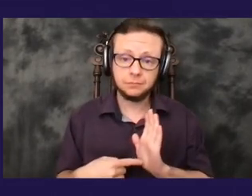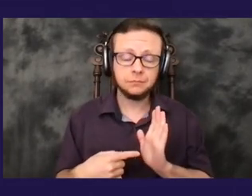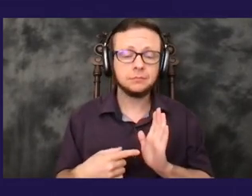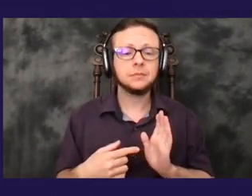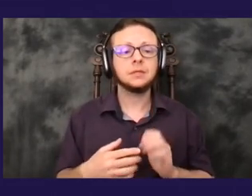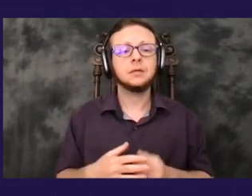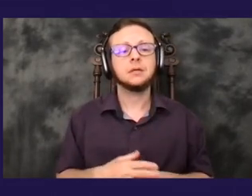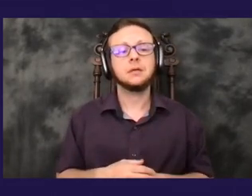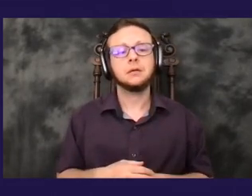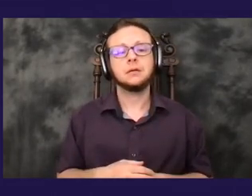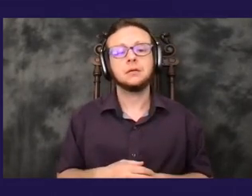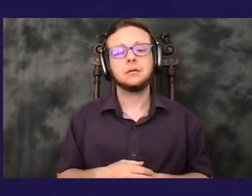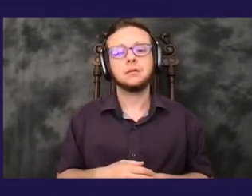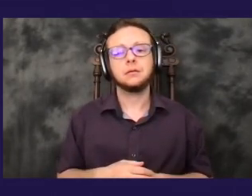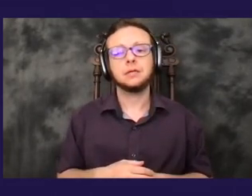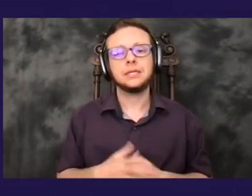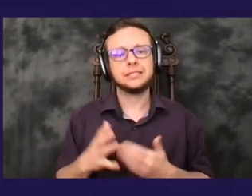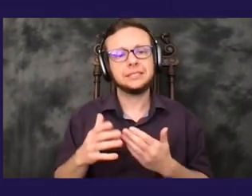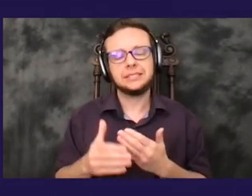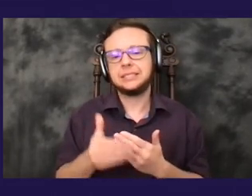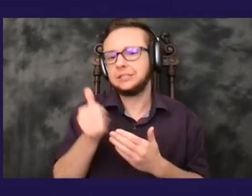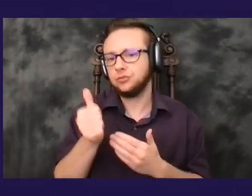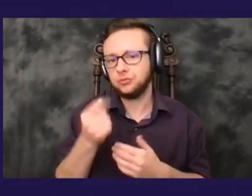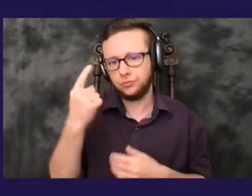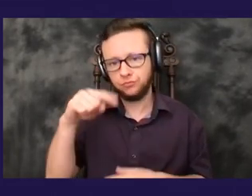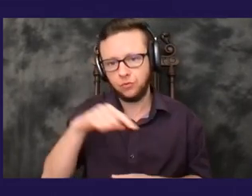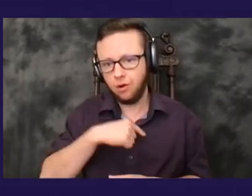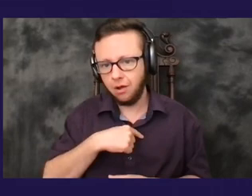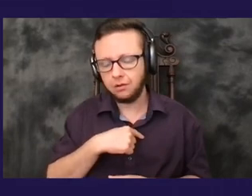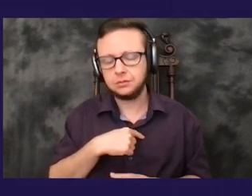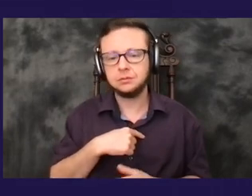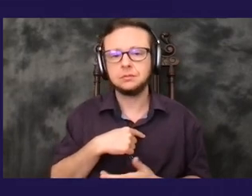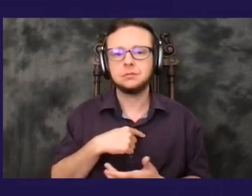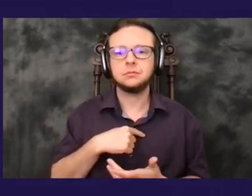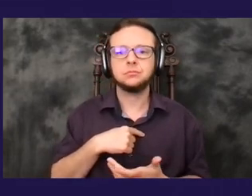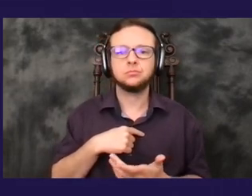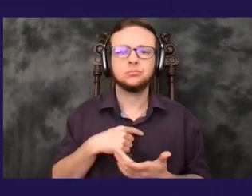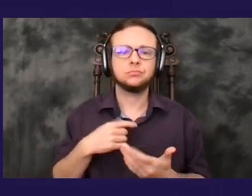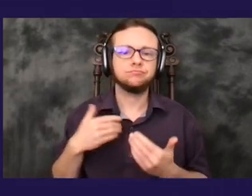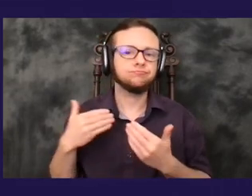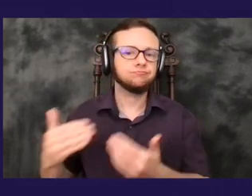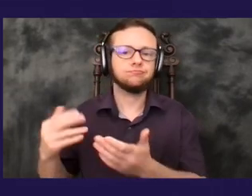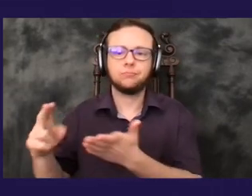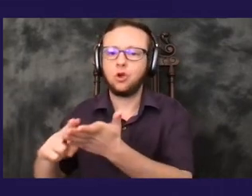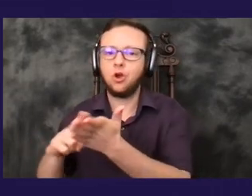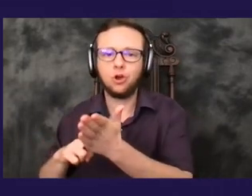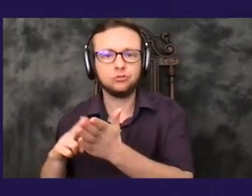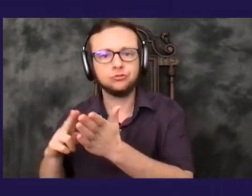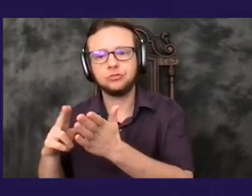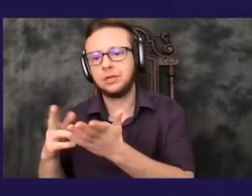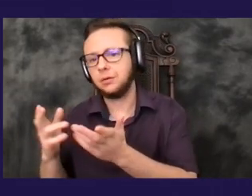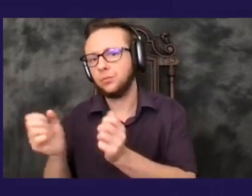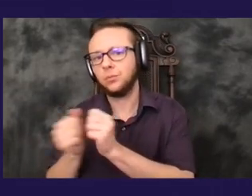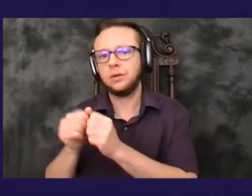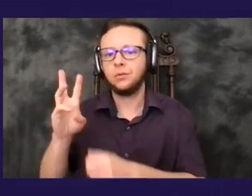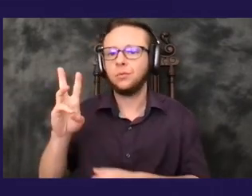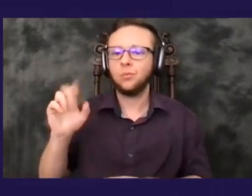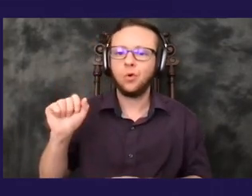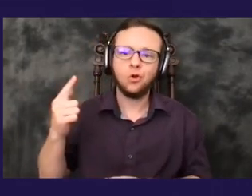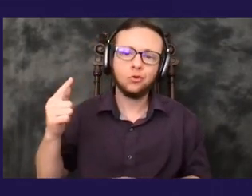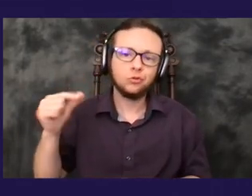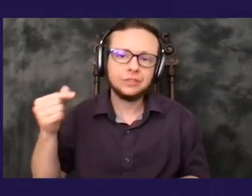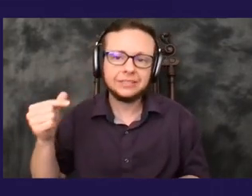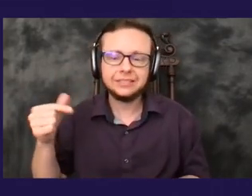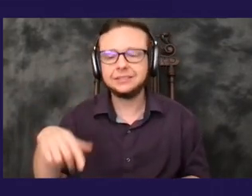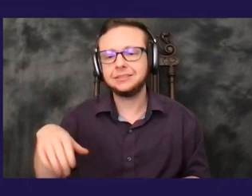As an example, it is so much easier for us to contract with a Walgreens or a CVS to get